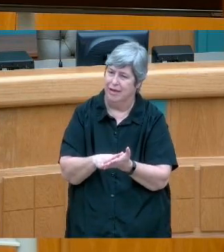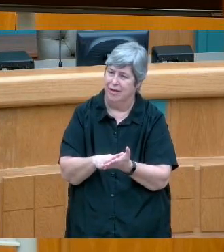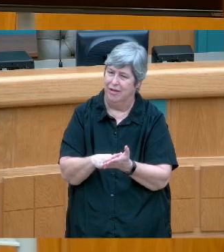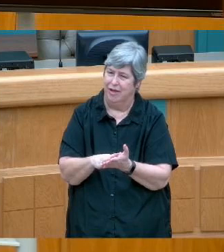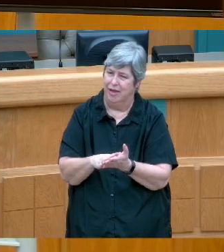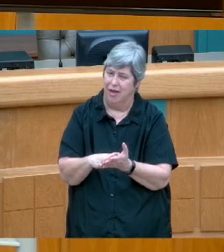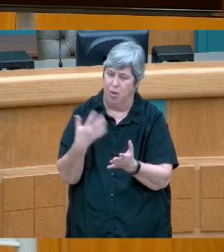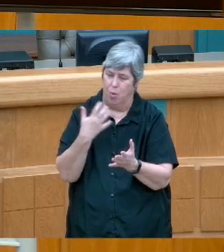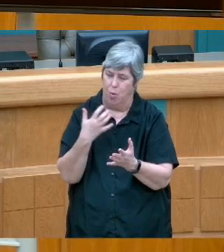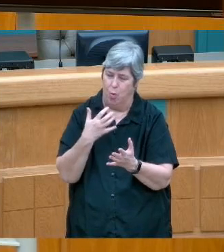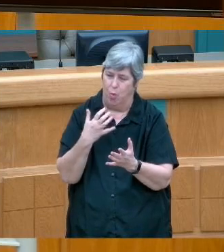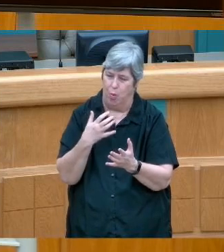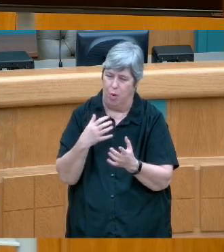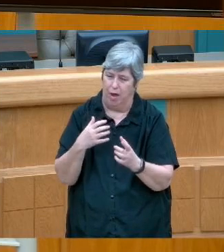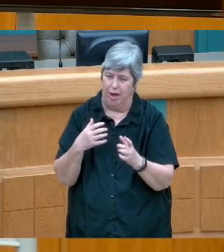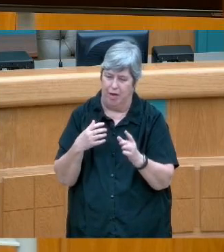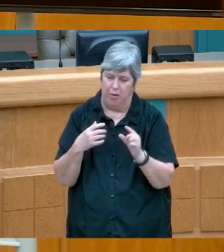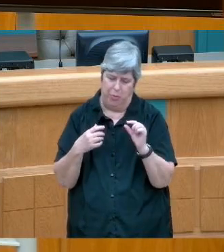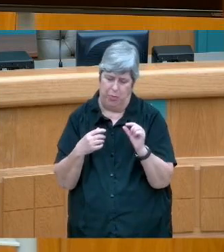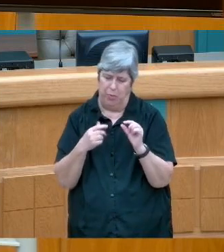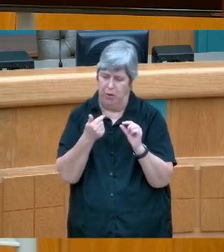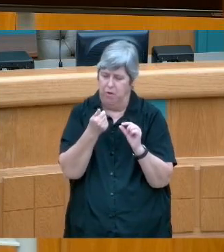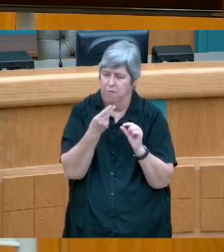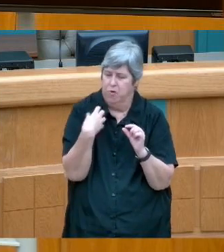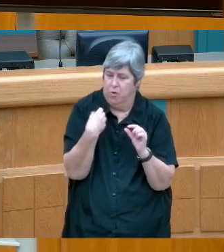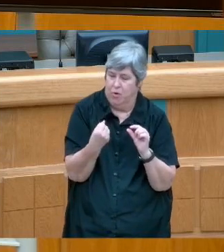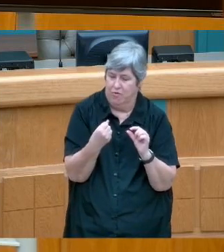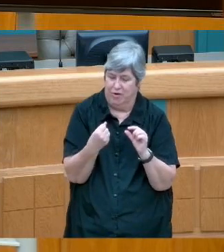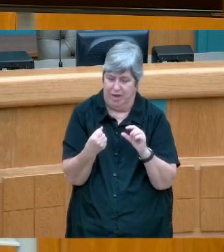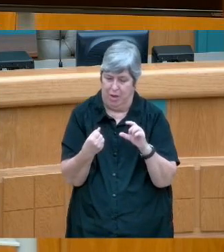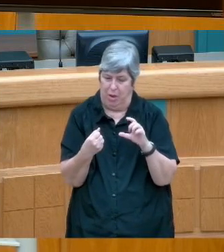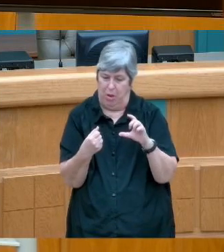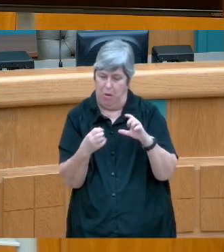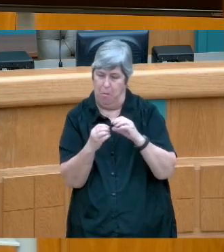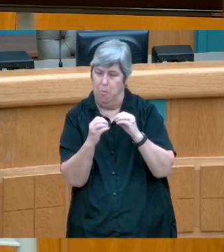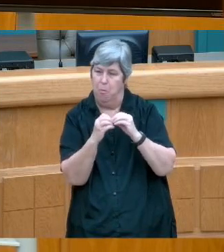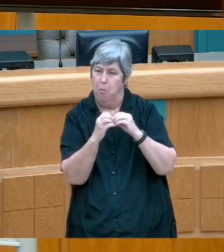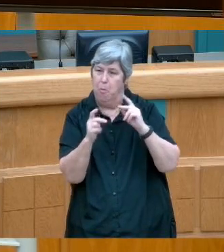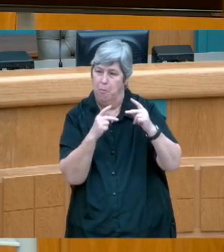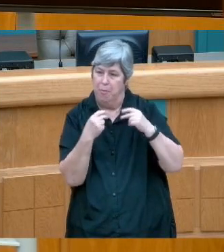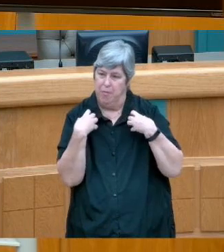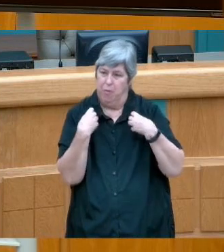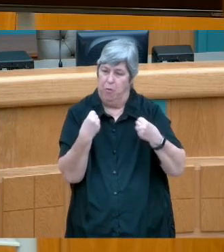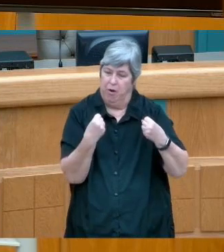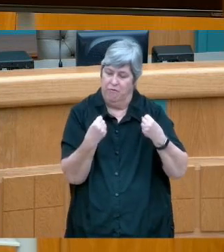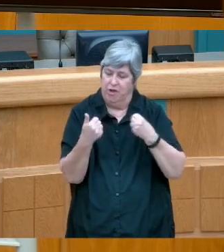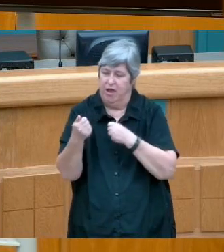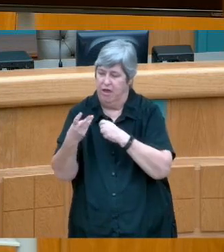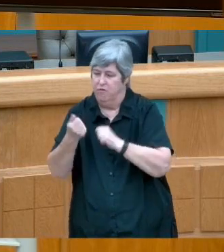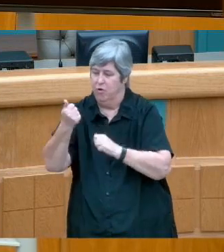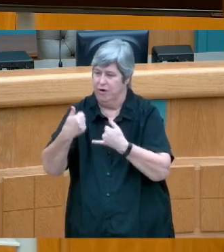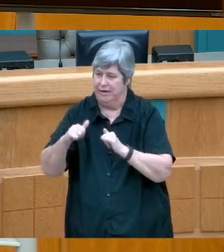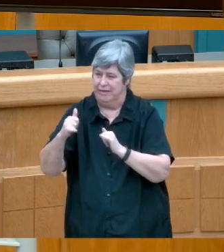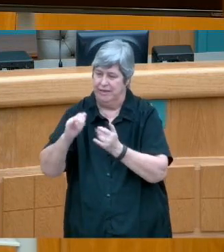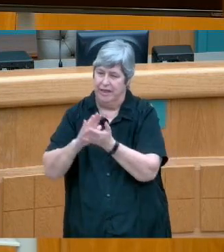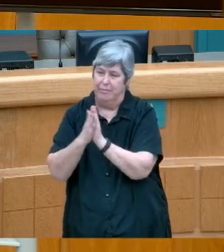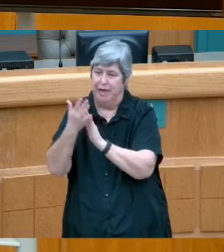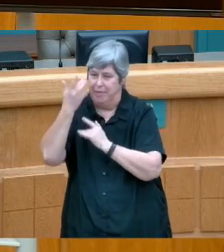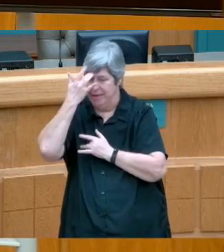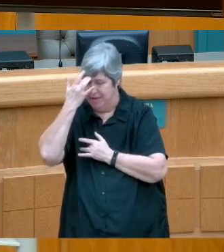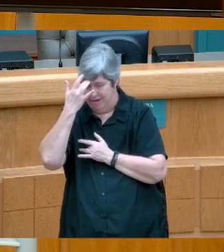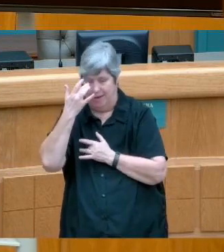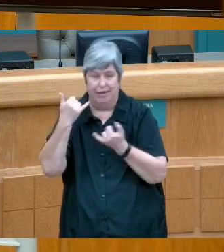much smaller. And so it's getting bigger now, which we'd like to see. More people are recovering and fewer are getting the virus